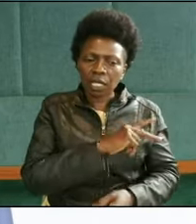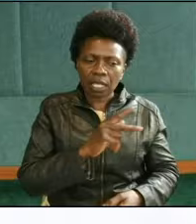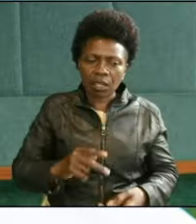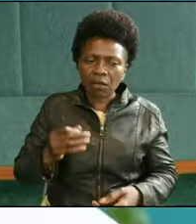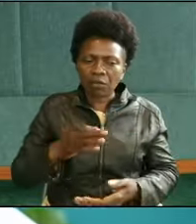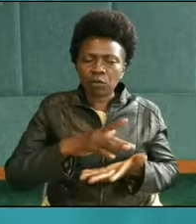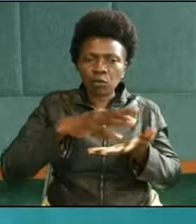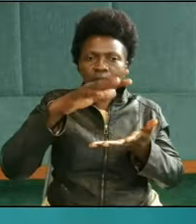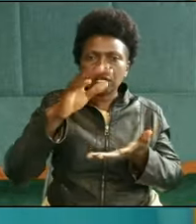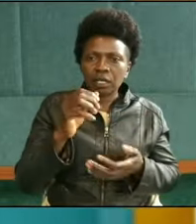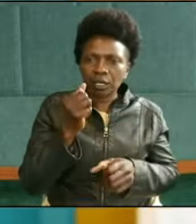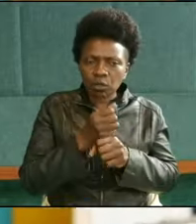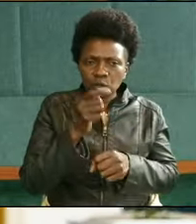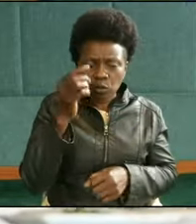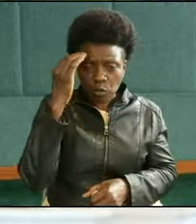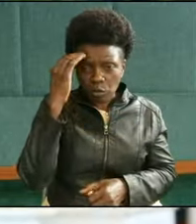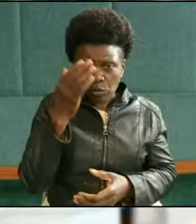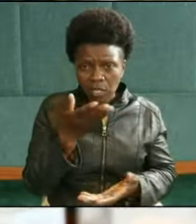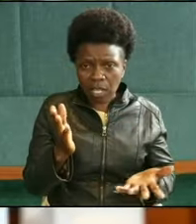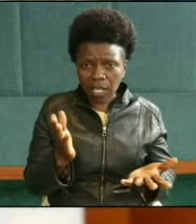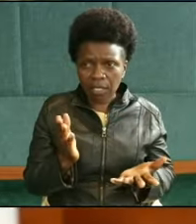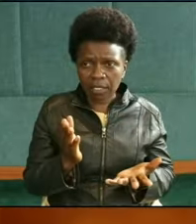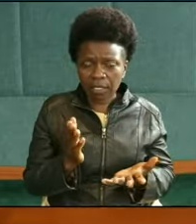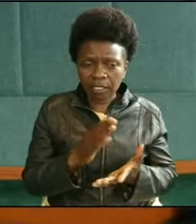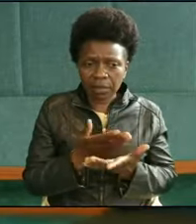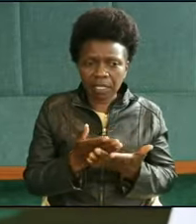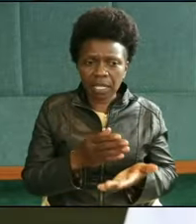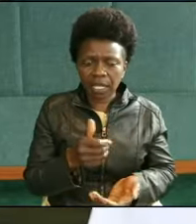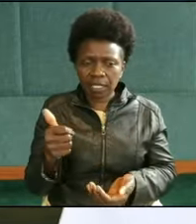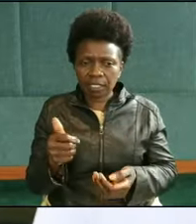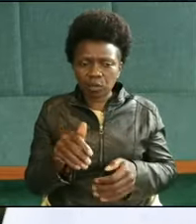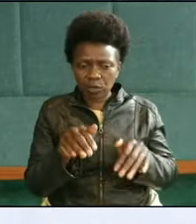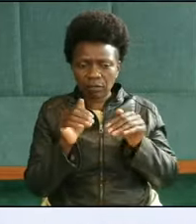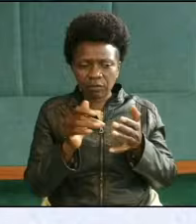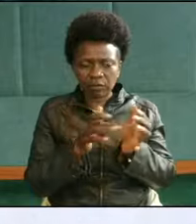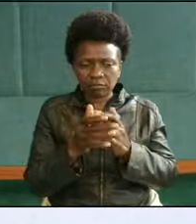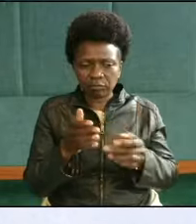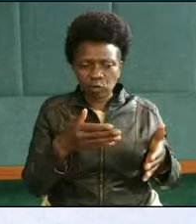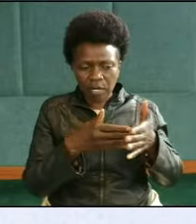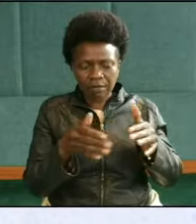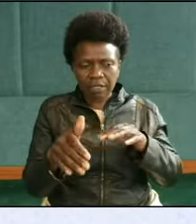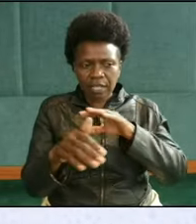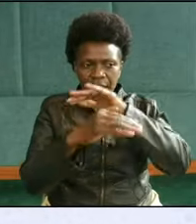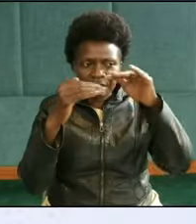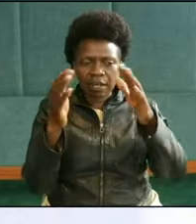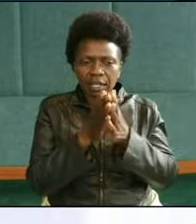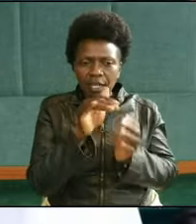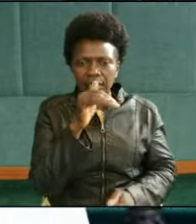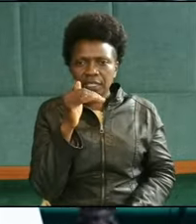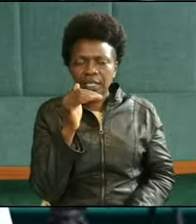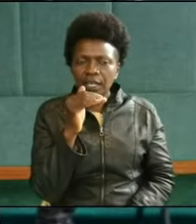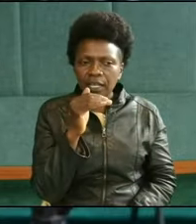of glory?" Do you know there are sentinels waiting for Jesus to arrive in heaven, and they are